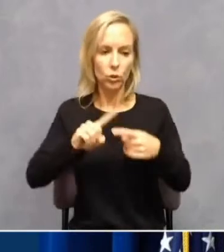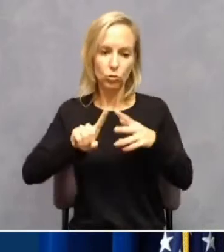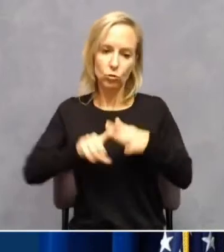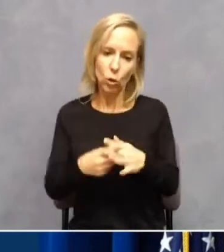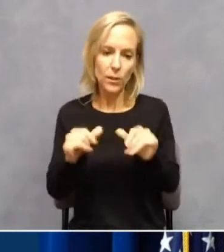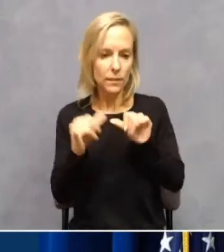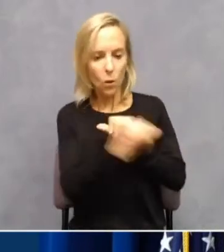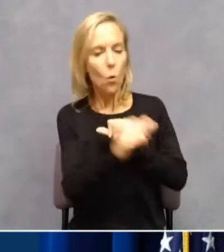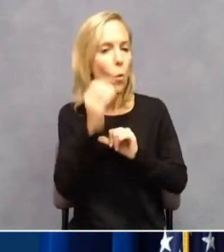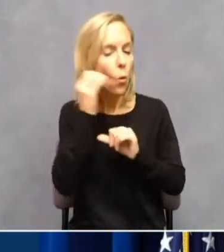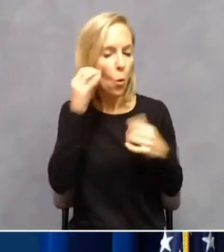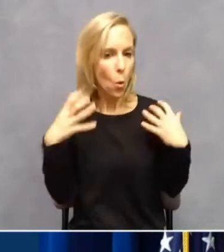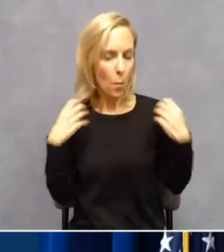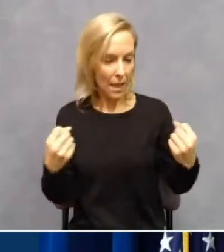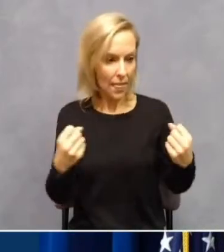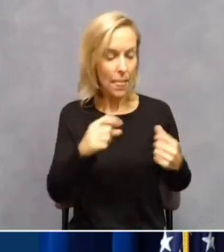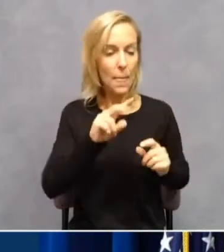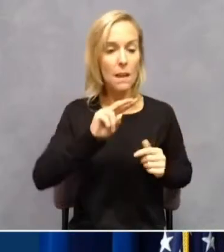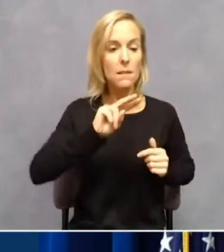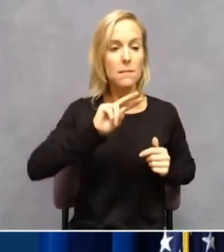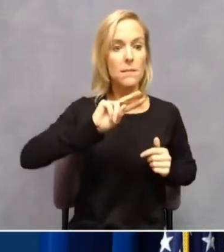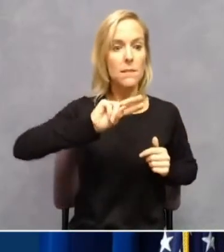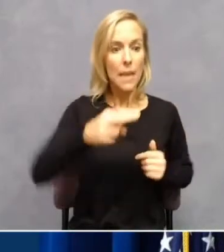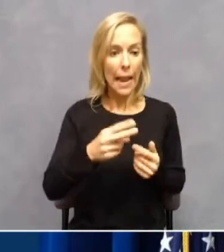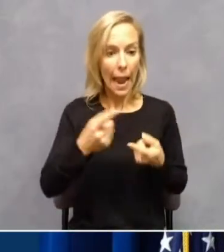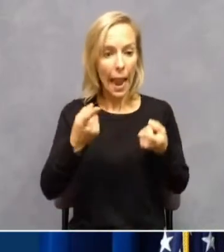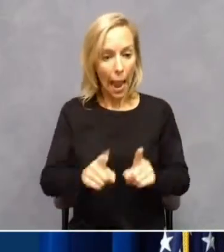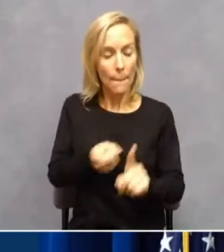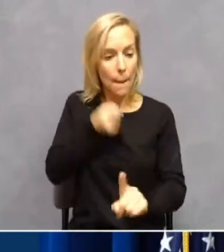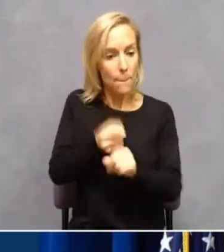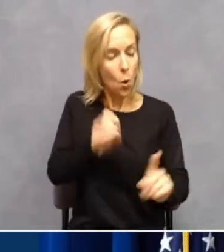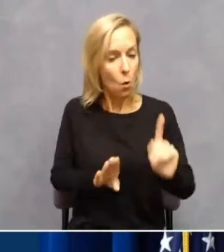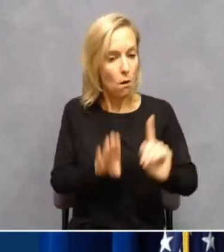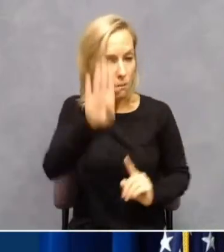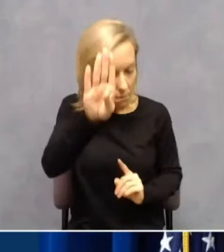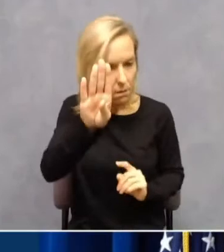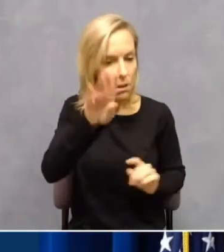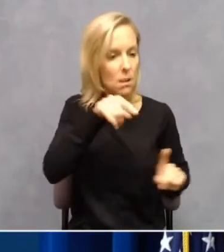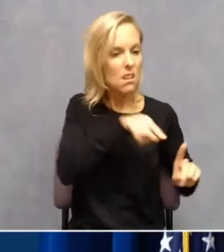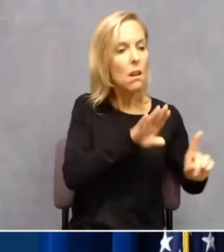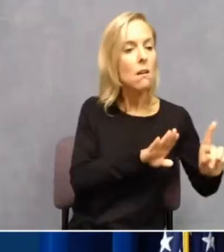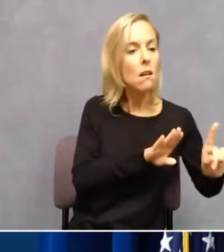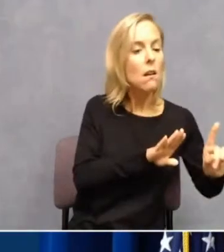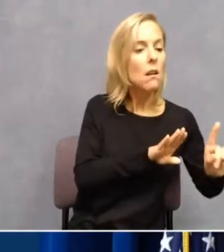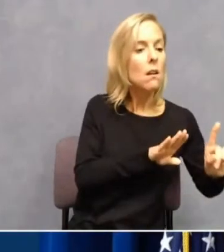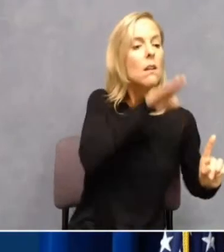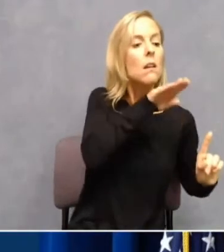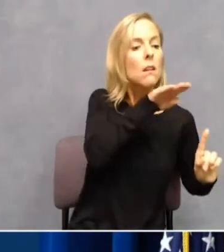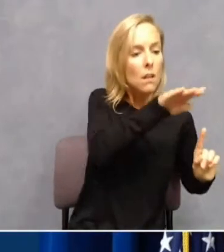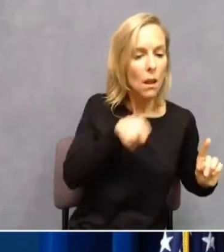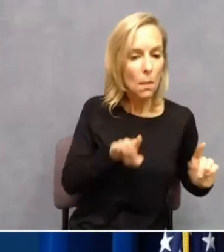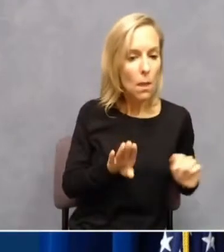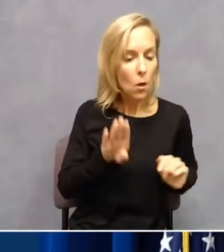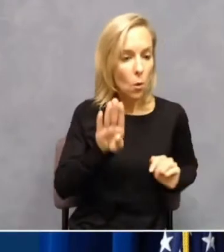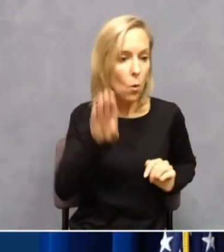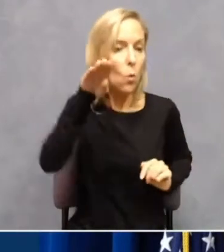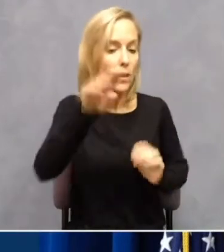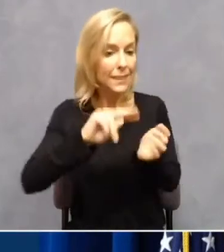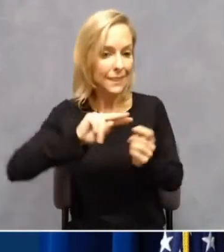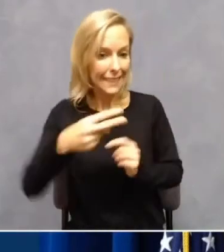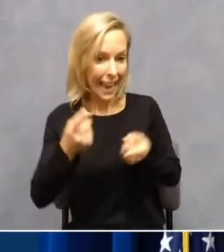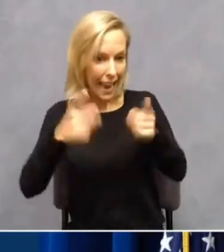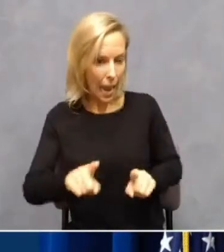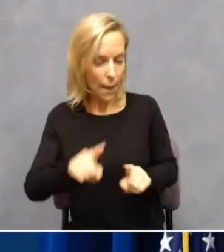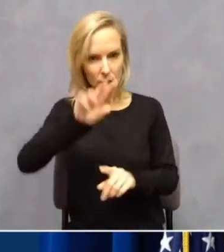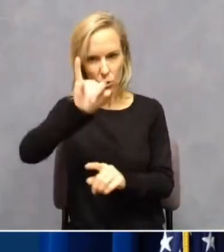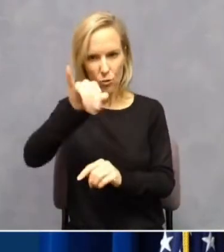That second escalation occurred really in July and moving into August. And that was because we were out and we